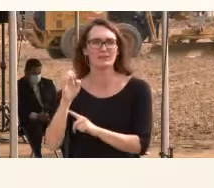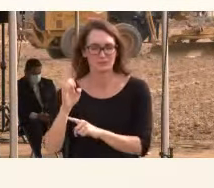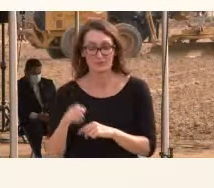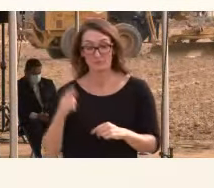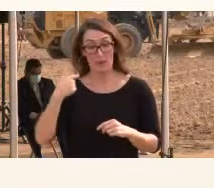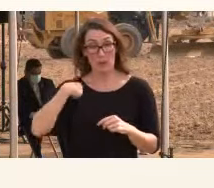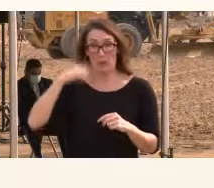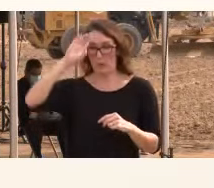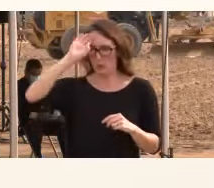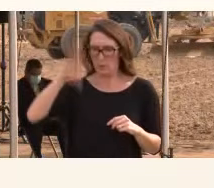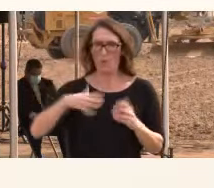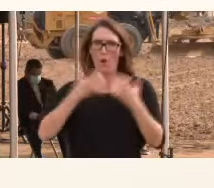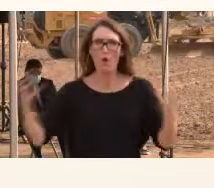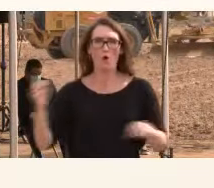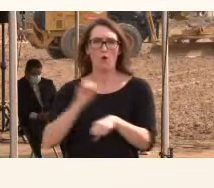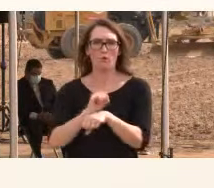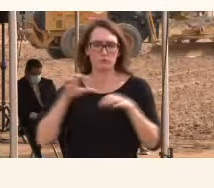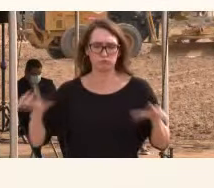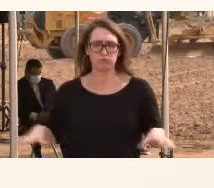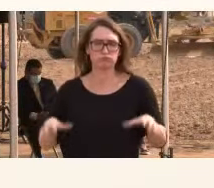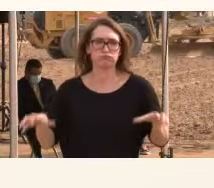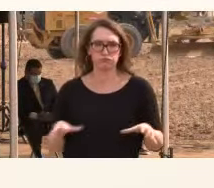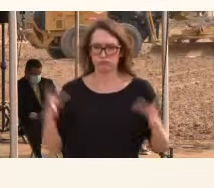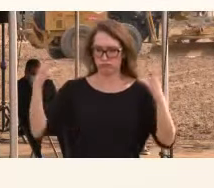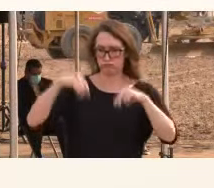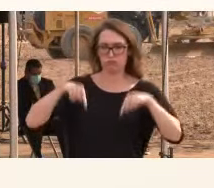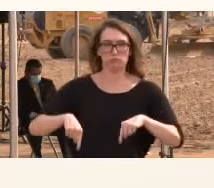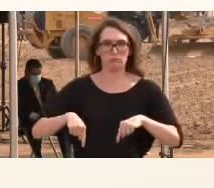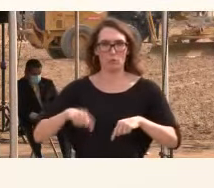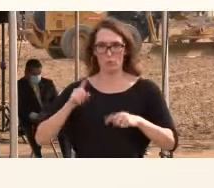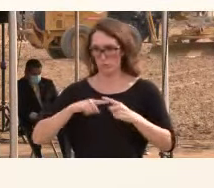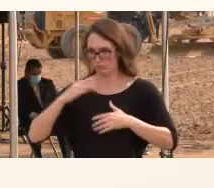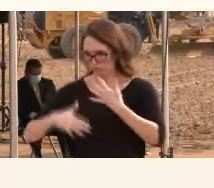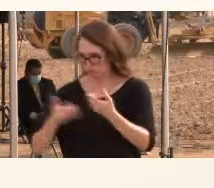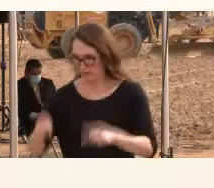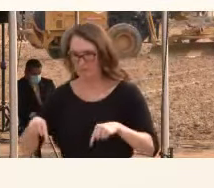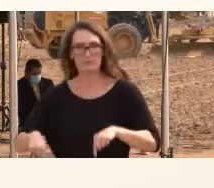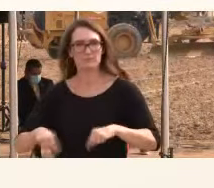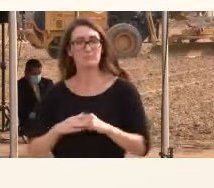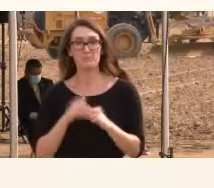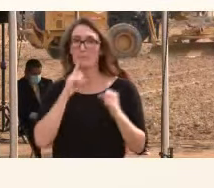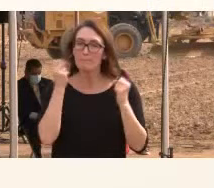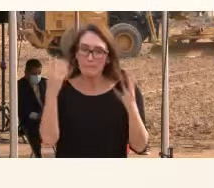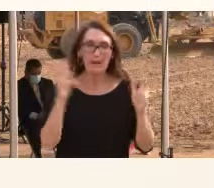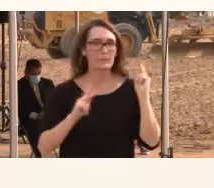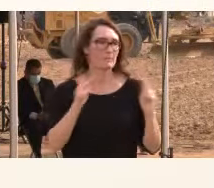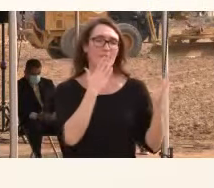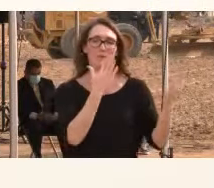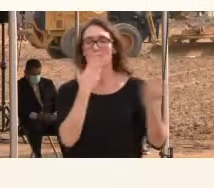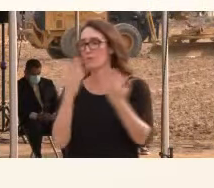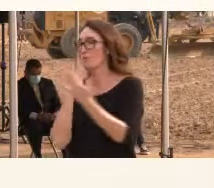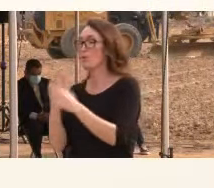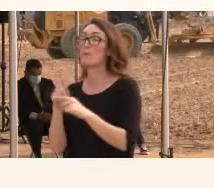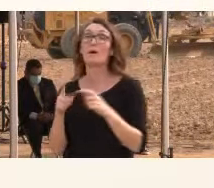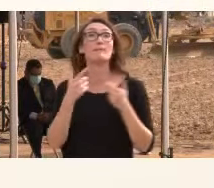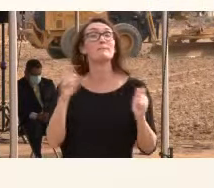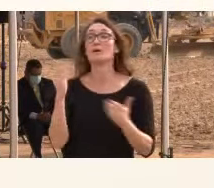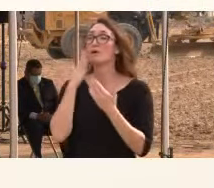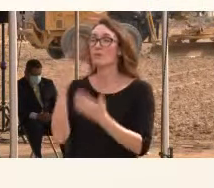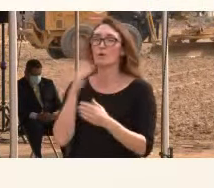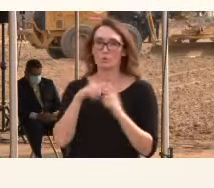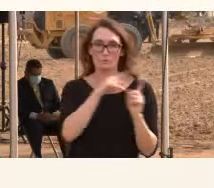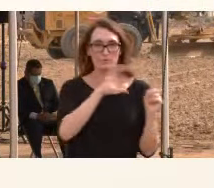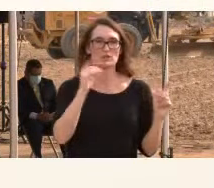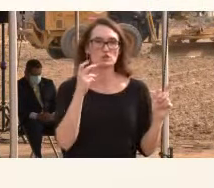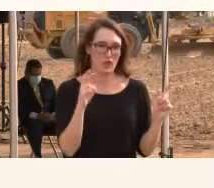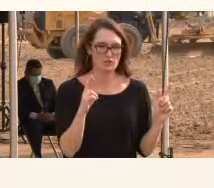that a lot of work has gone into getting us here. There are many people to thank, but a big thank you goes to our